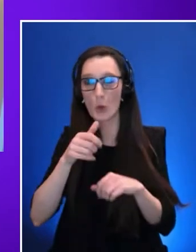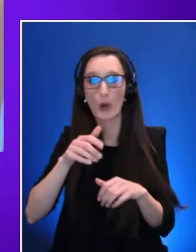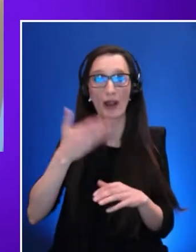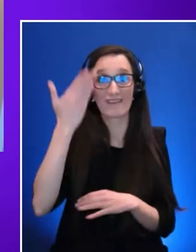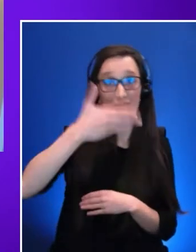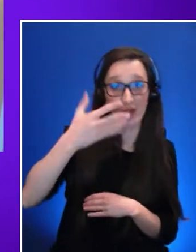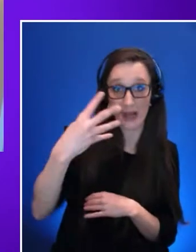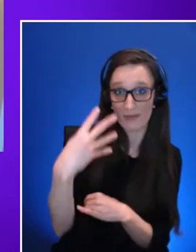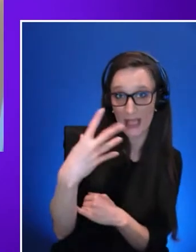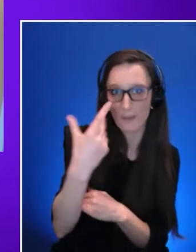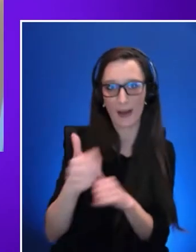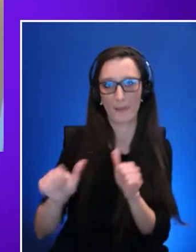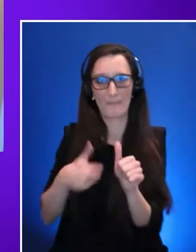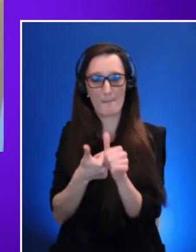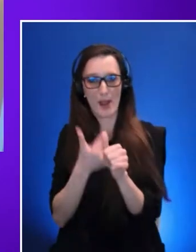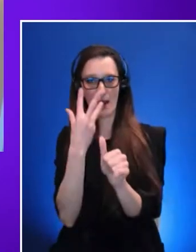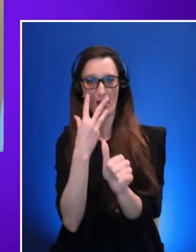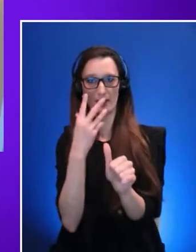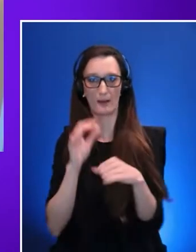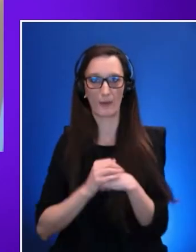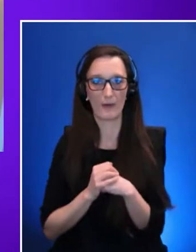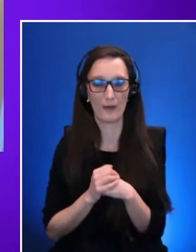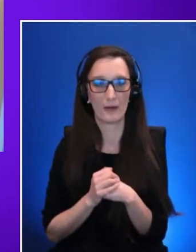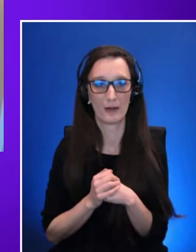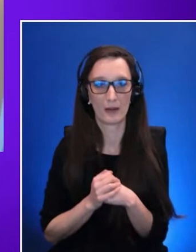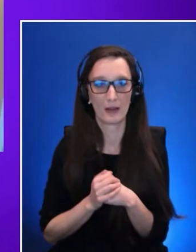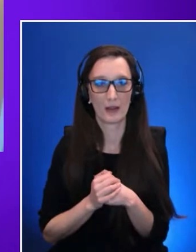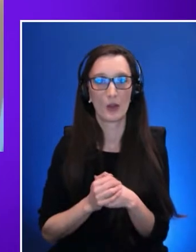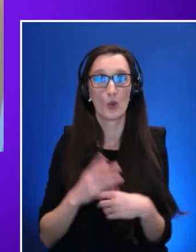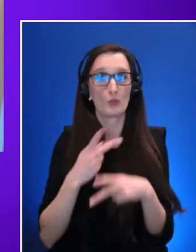ADA Lead On Productions produced 4 shows last year